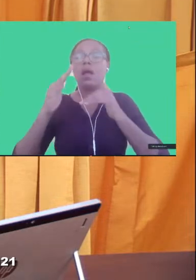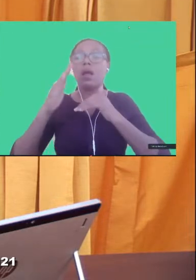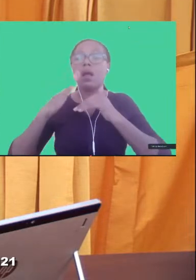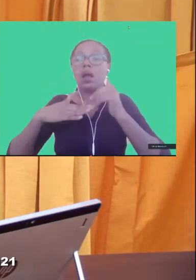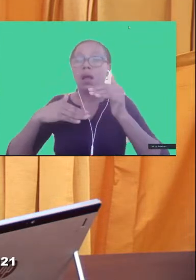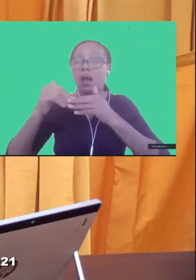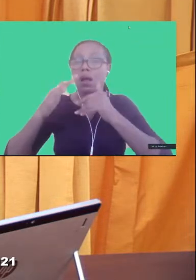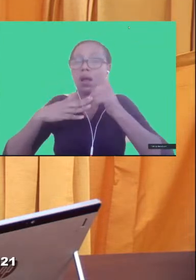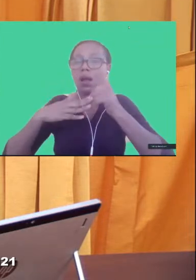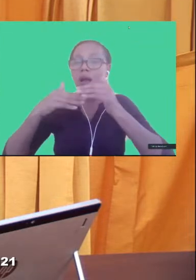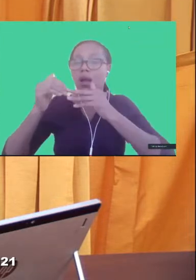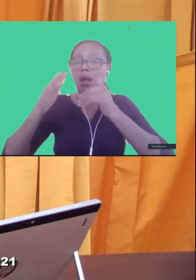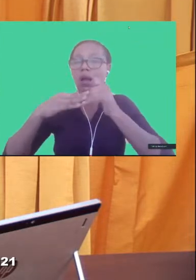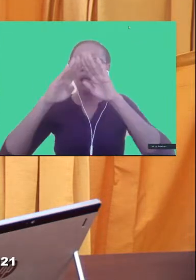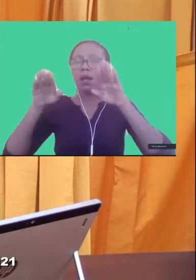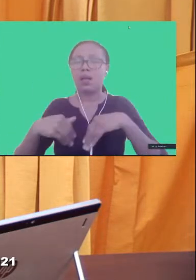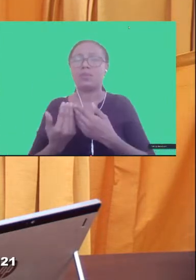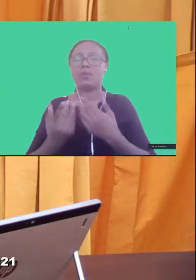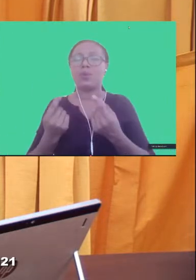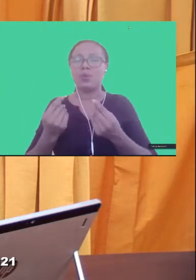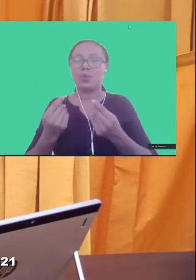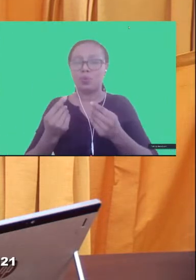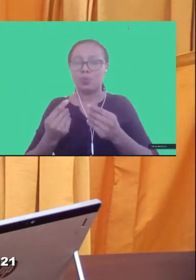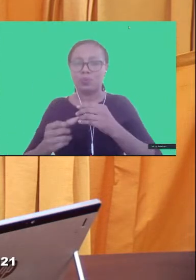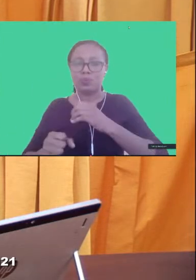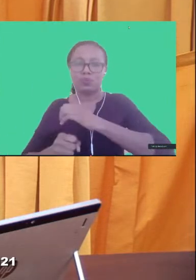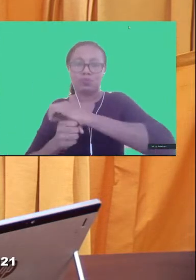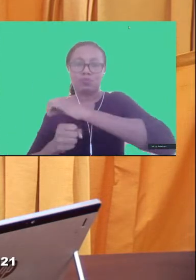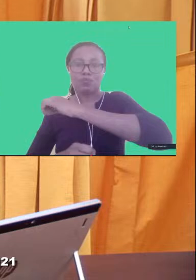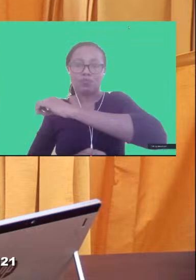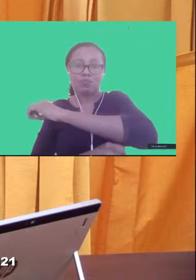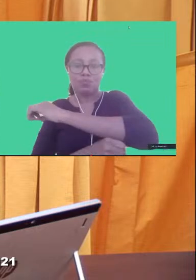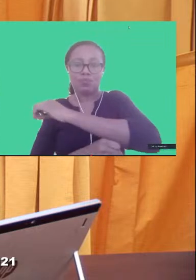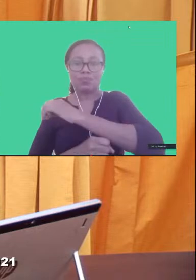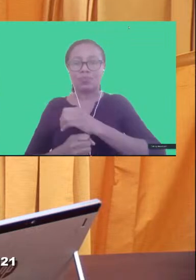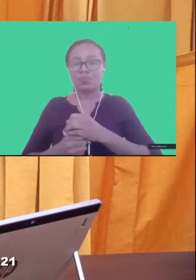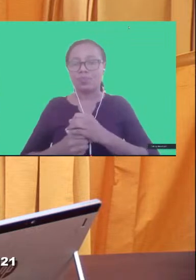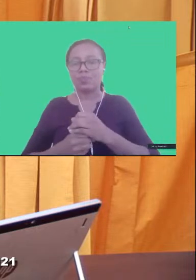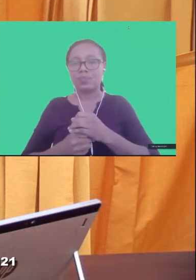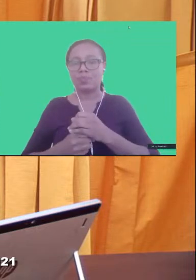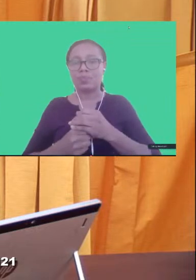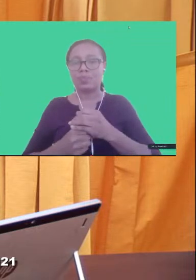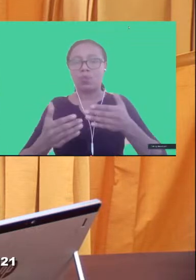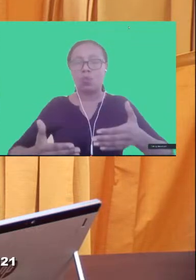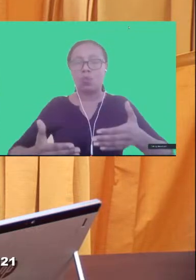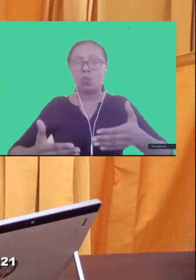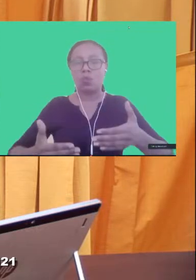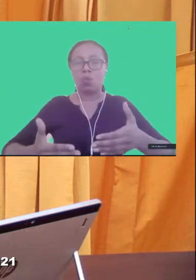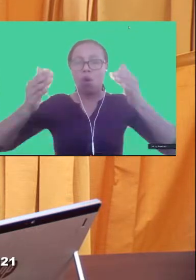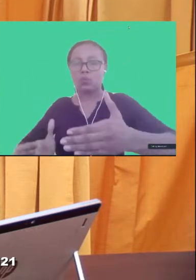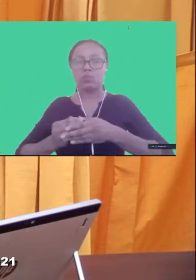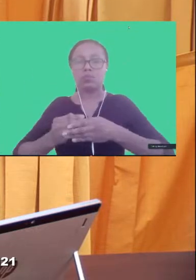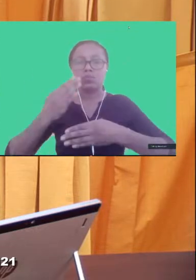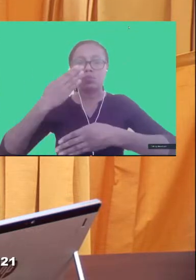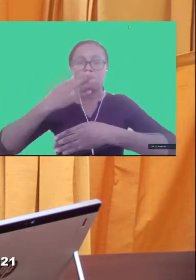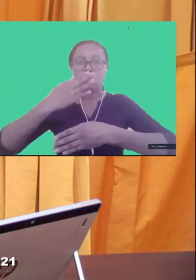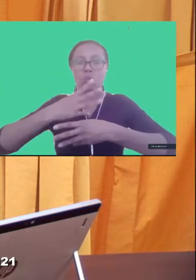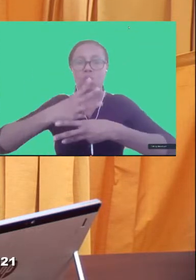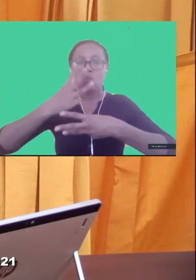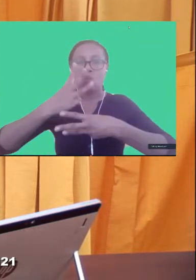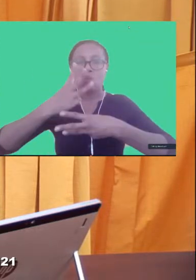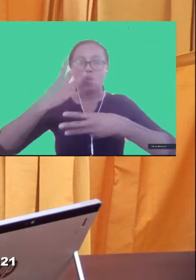sure then that we put all the foundation things together. Apart from the IRRP,